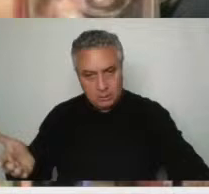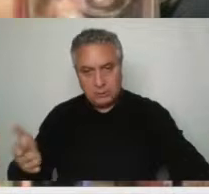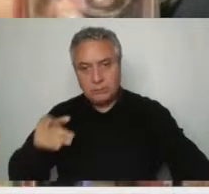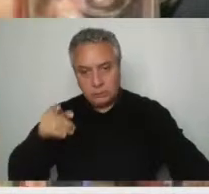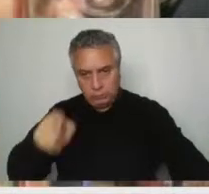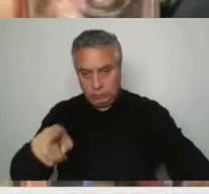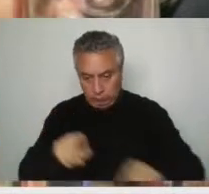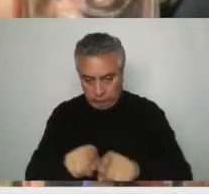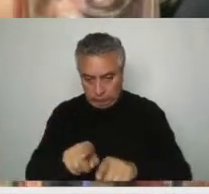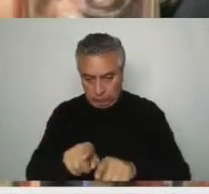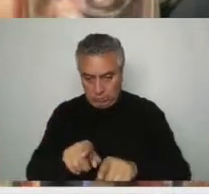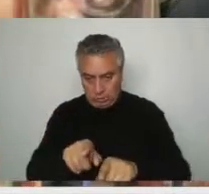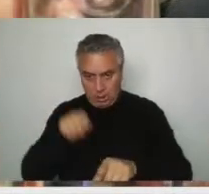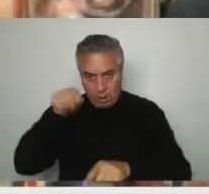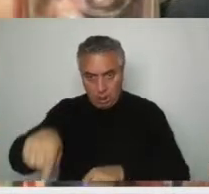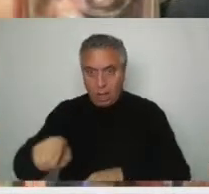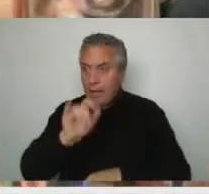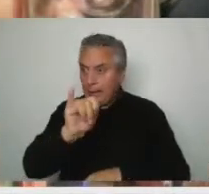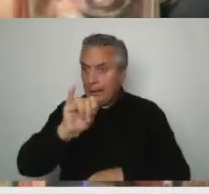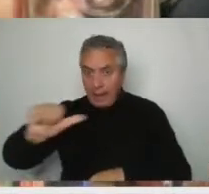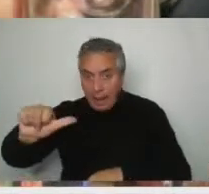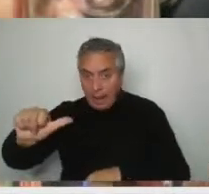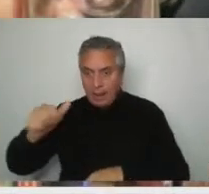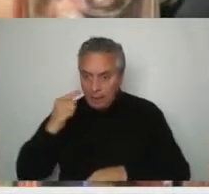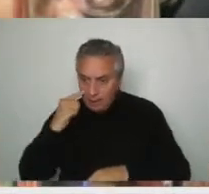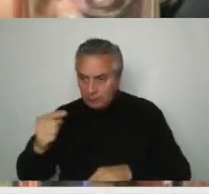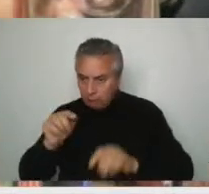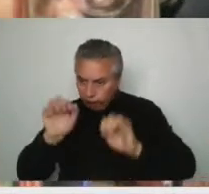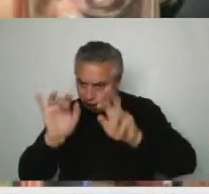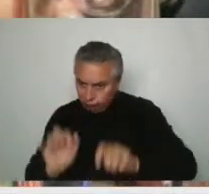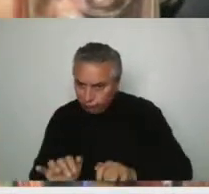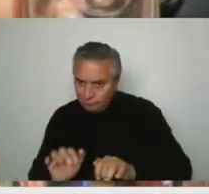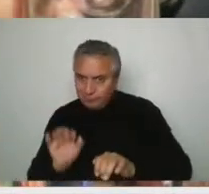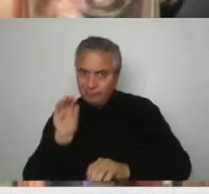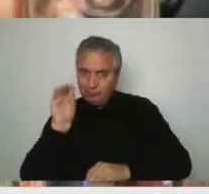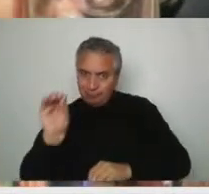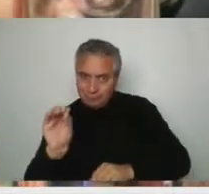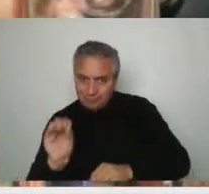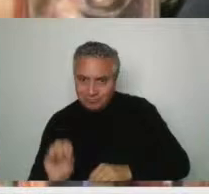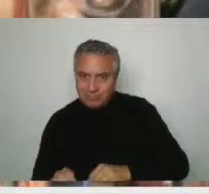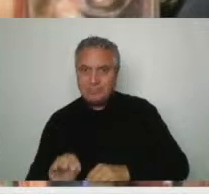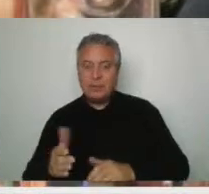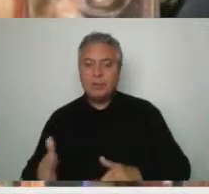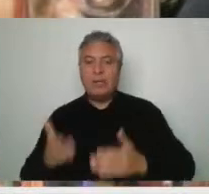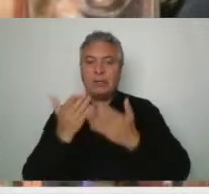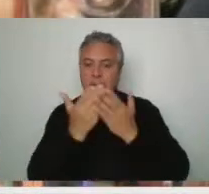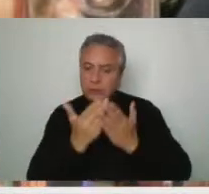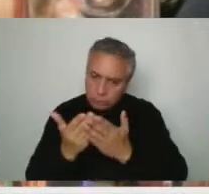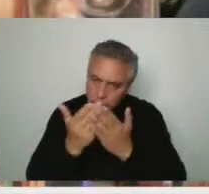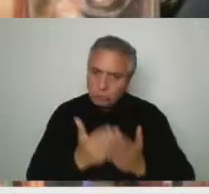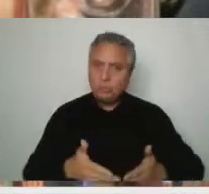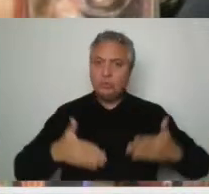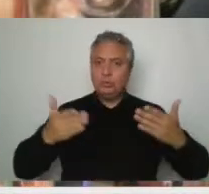there's a lot of progress made with regard to using AI to address relevance.